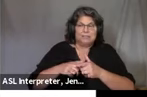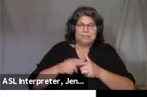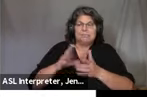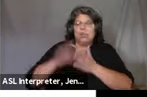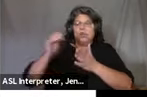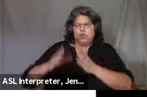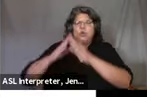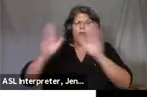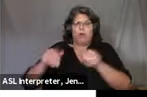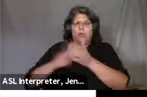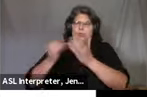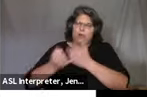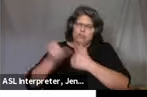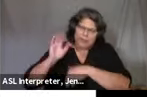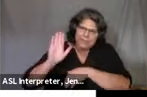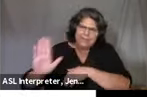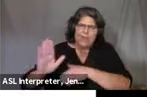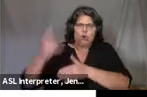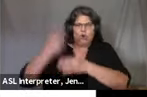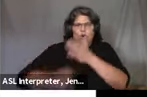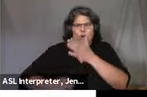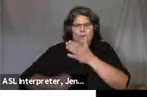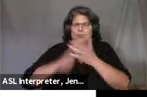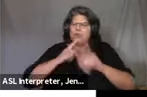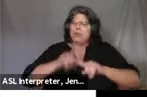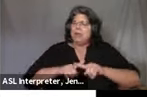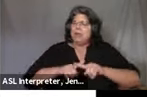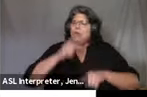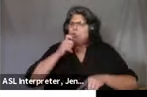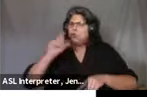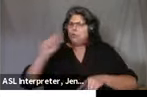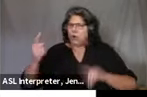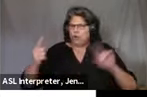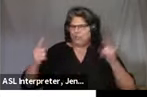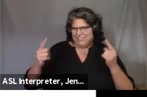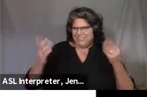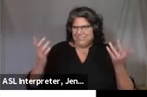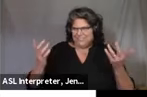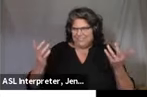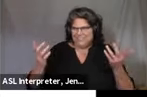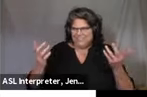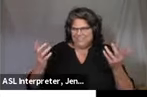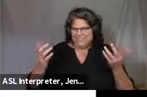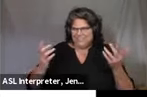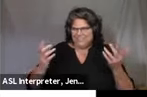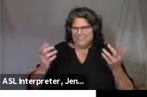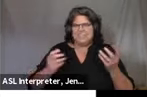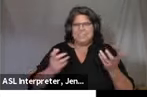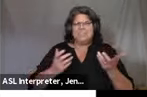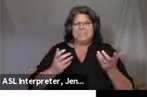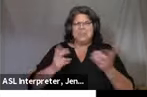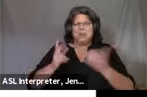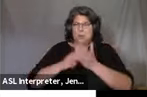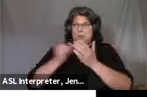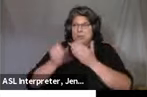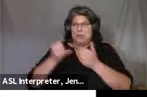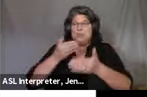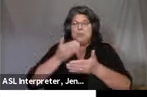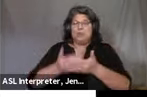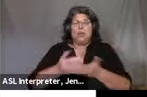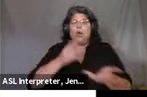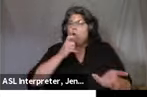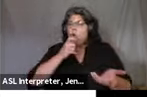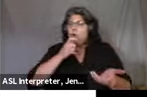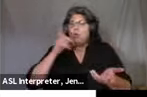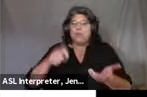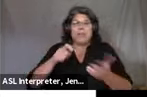housing project. So it's a little bit based on timing and when the project gets there, who has the need to